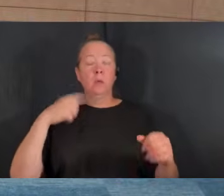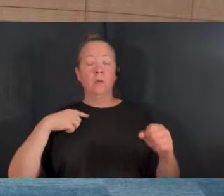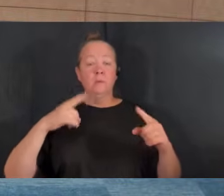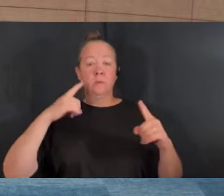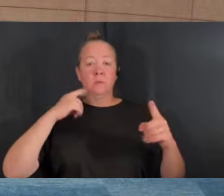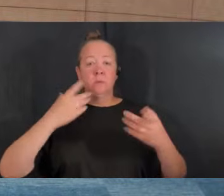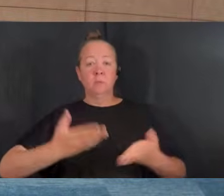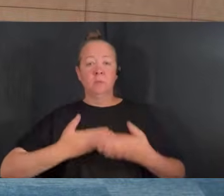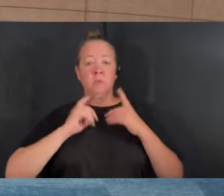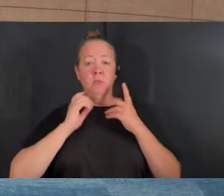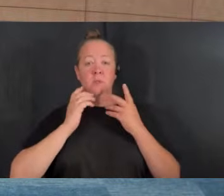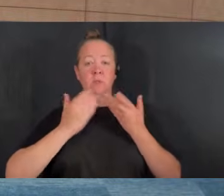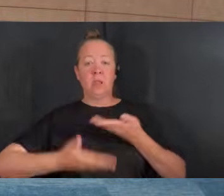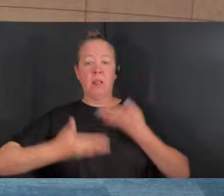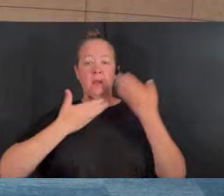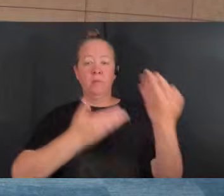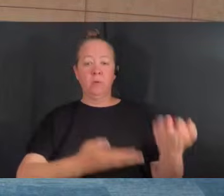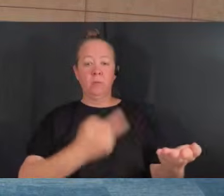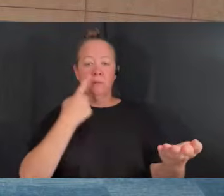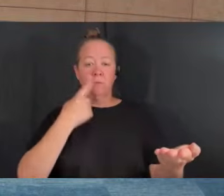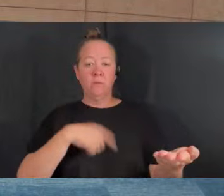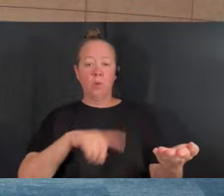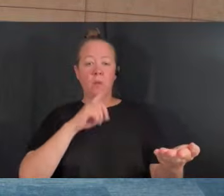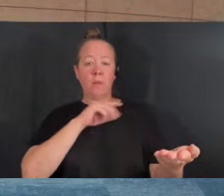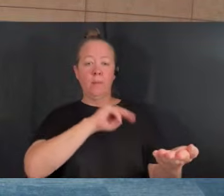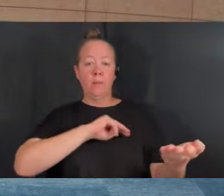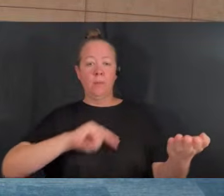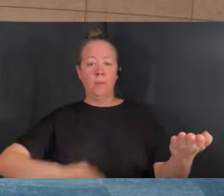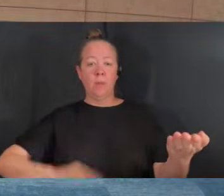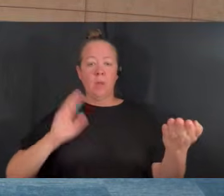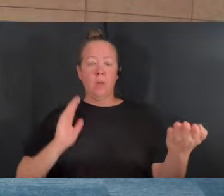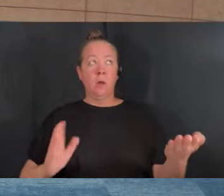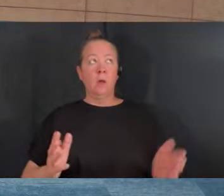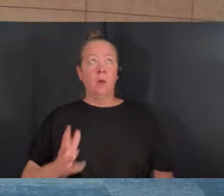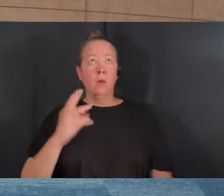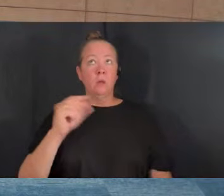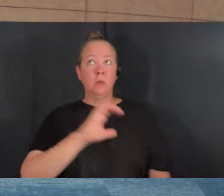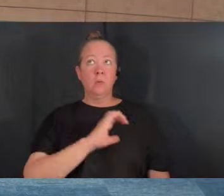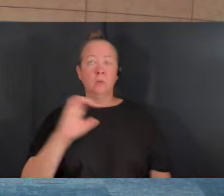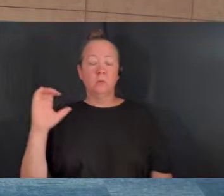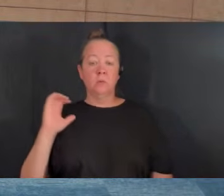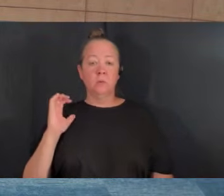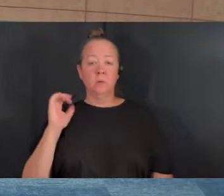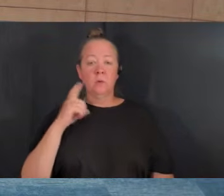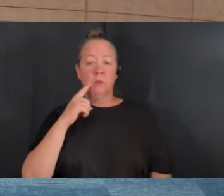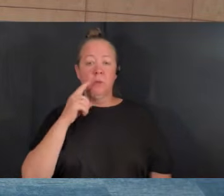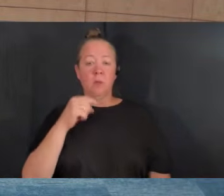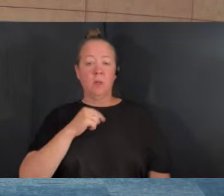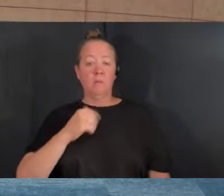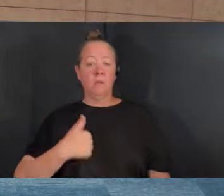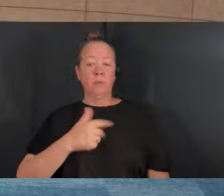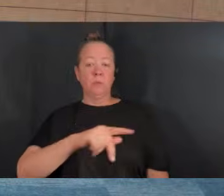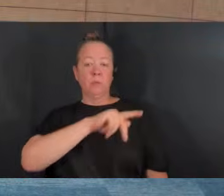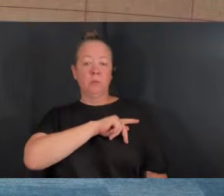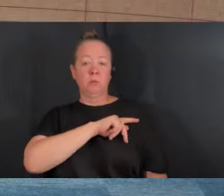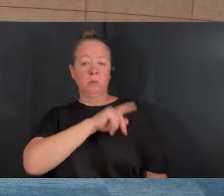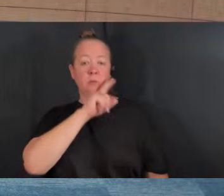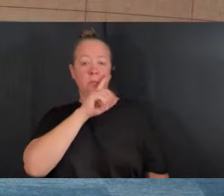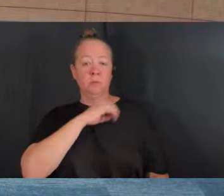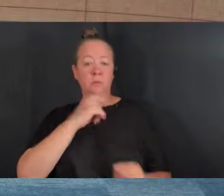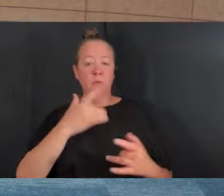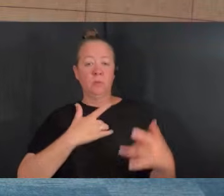and council. The mayor brought a concern of his regarding a potential personnel issue to the council he found